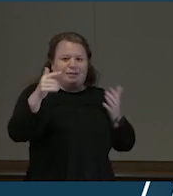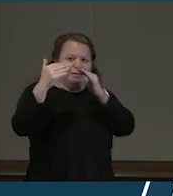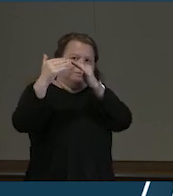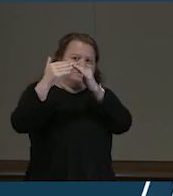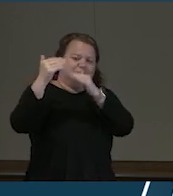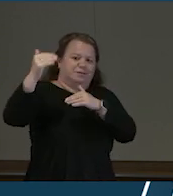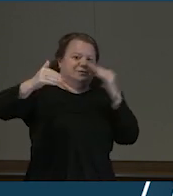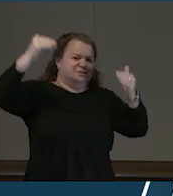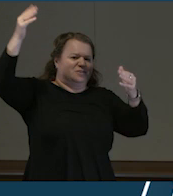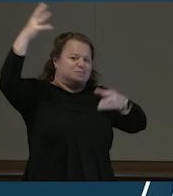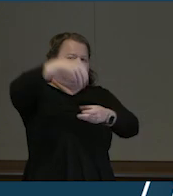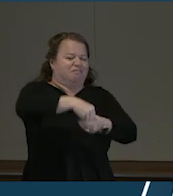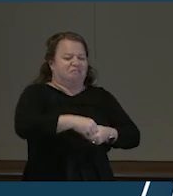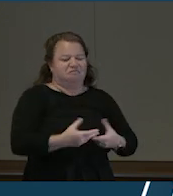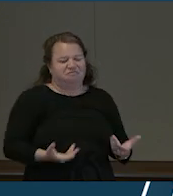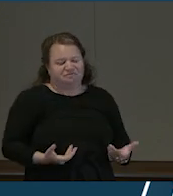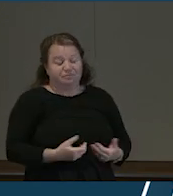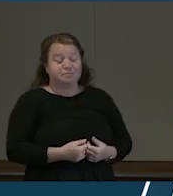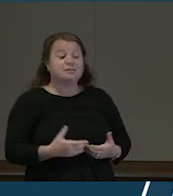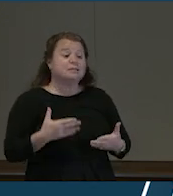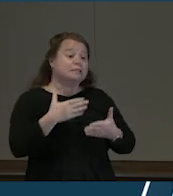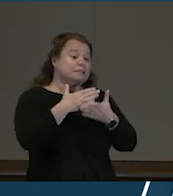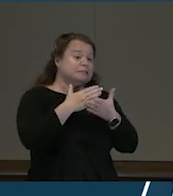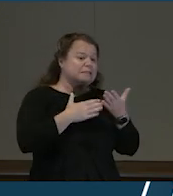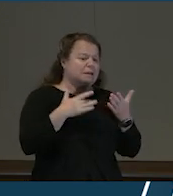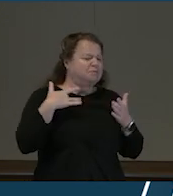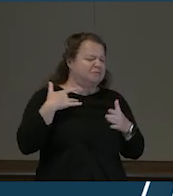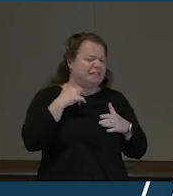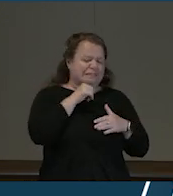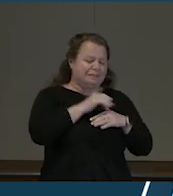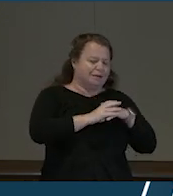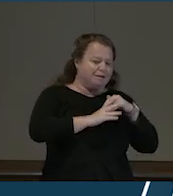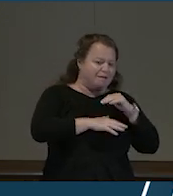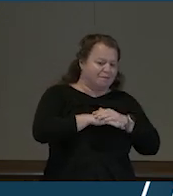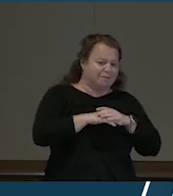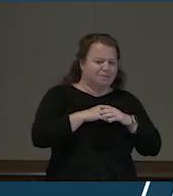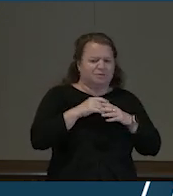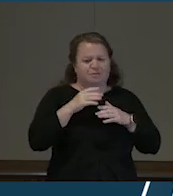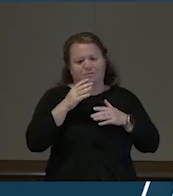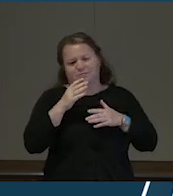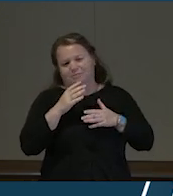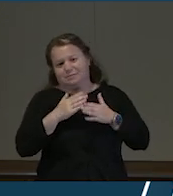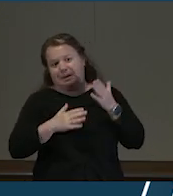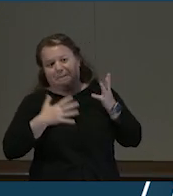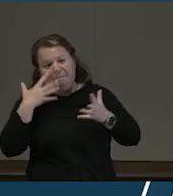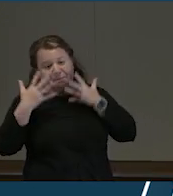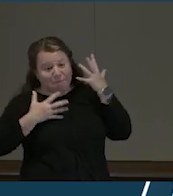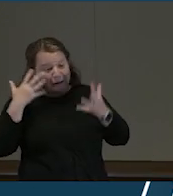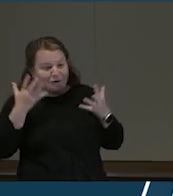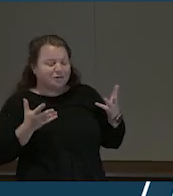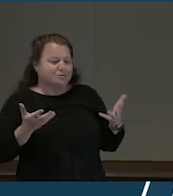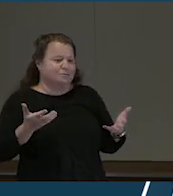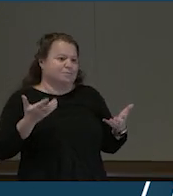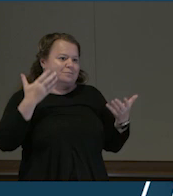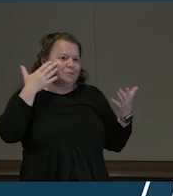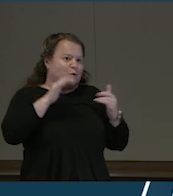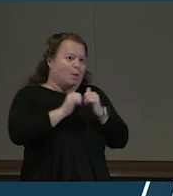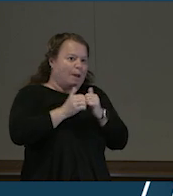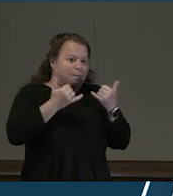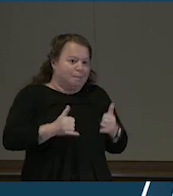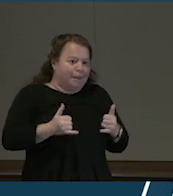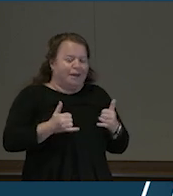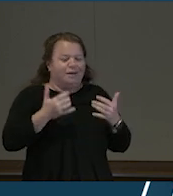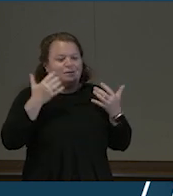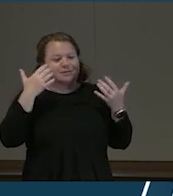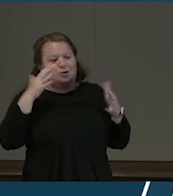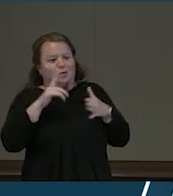activities. And then you have some of us who feel uncomfortable, we're embarrassed, we don't know how to play, we don't know what to say,